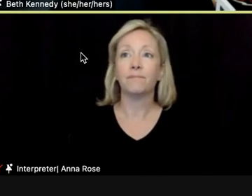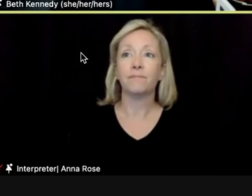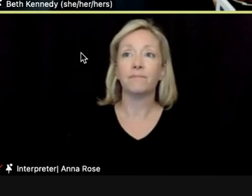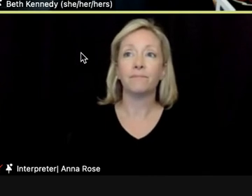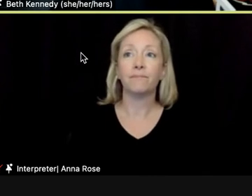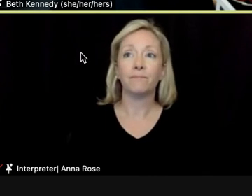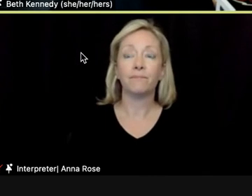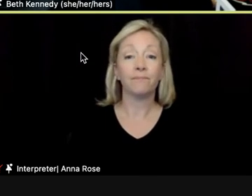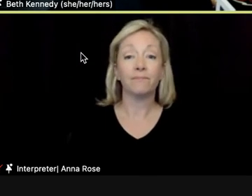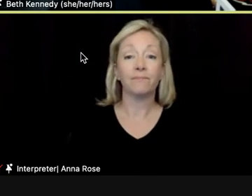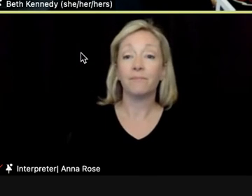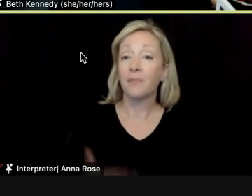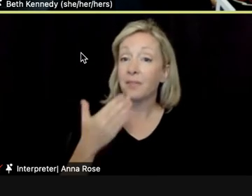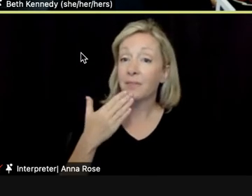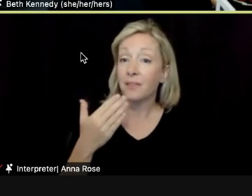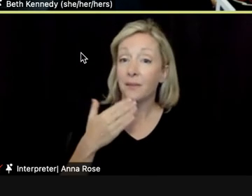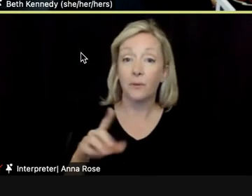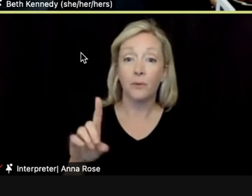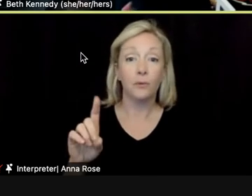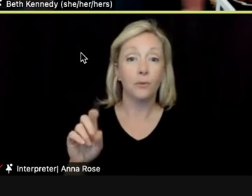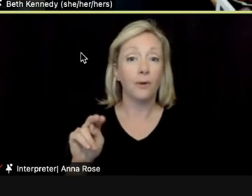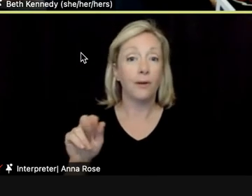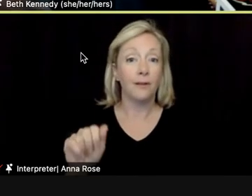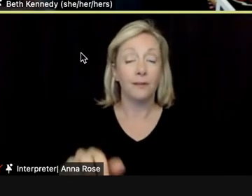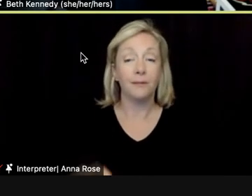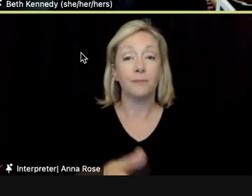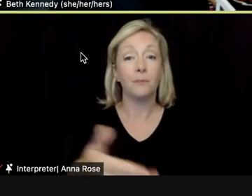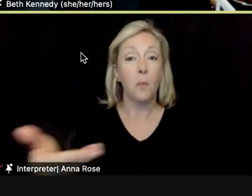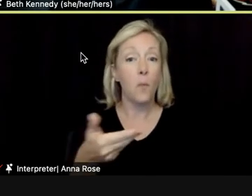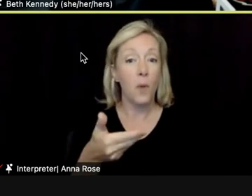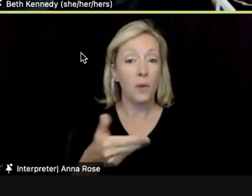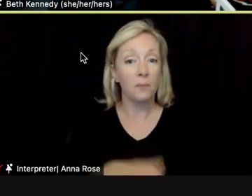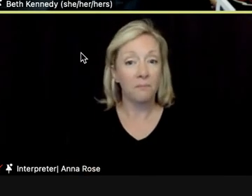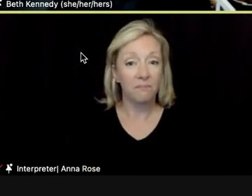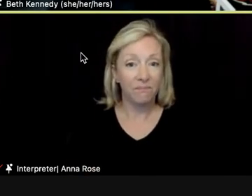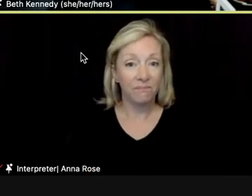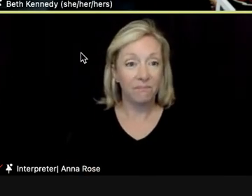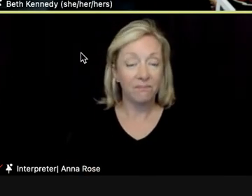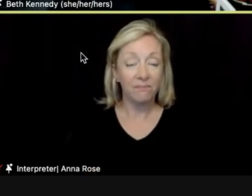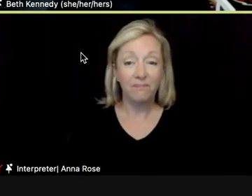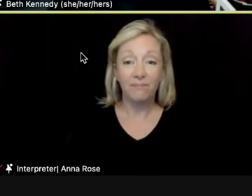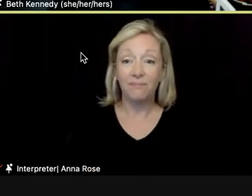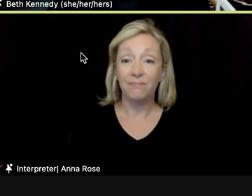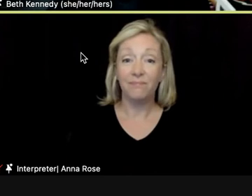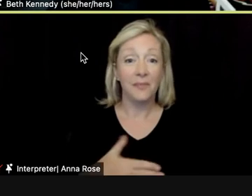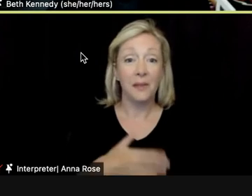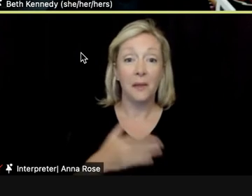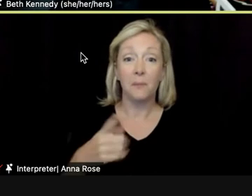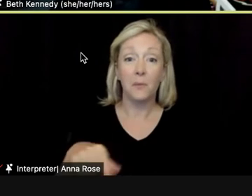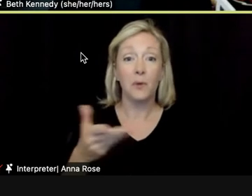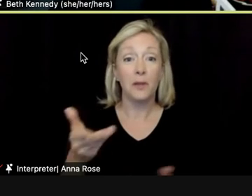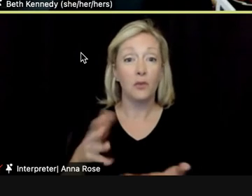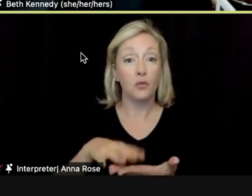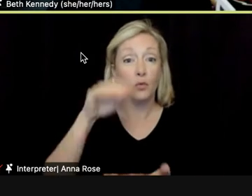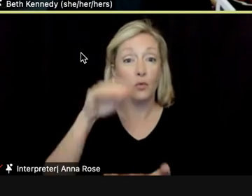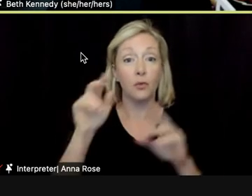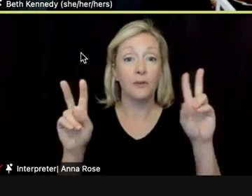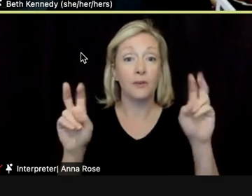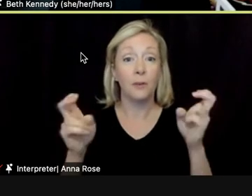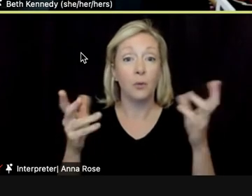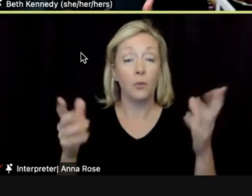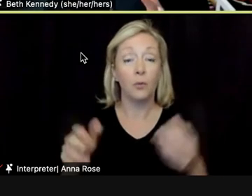All right, thank you, Donna, and welcome everyone who's here to learn more about interveners and intervention.